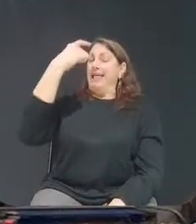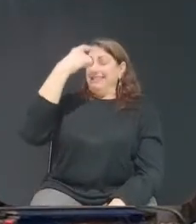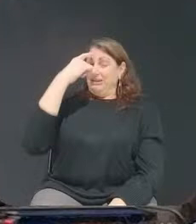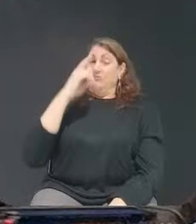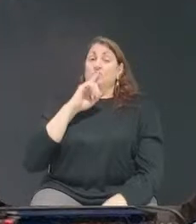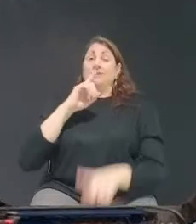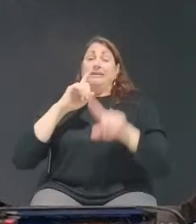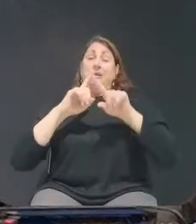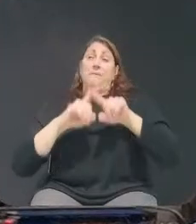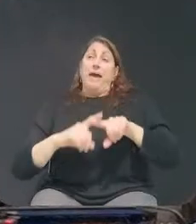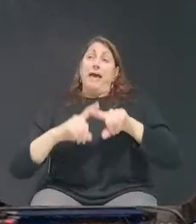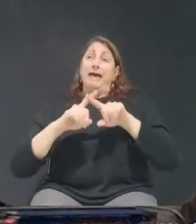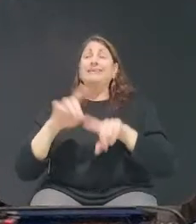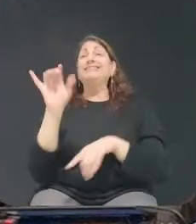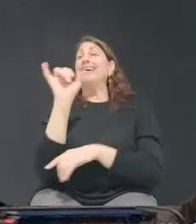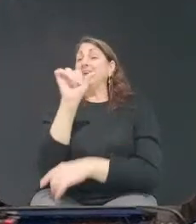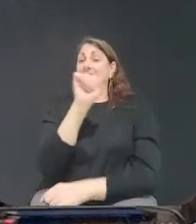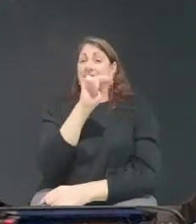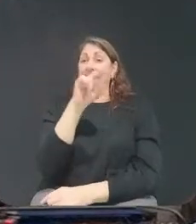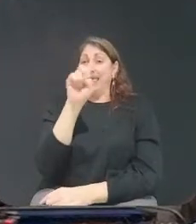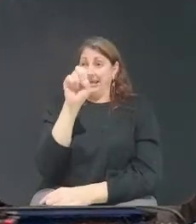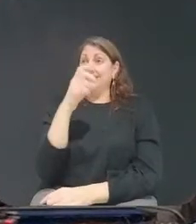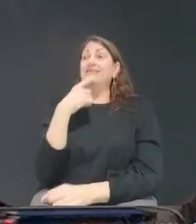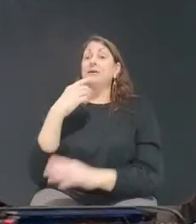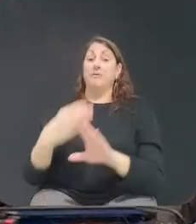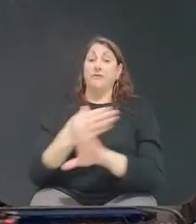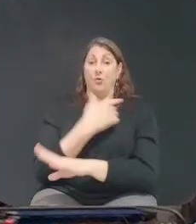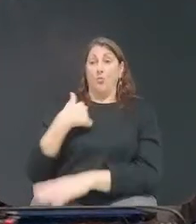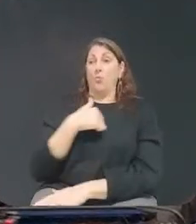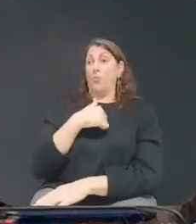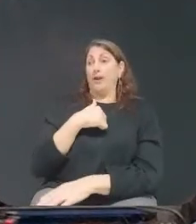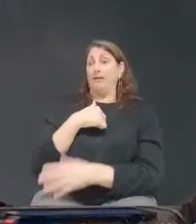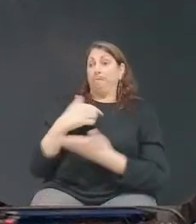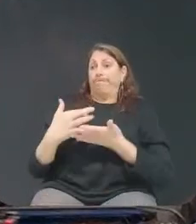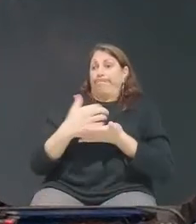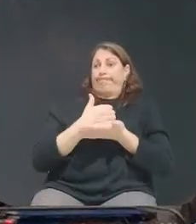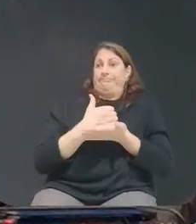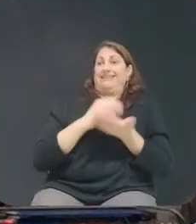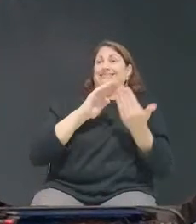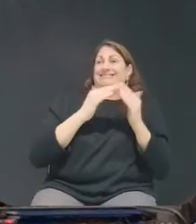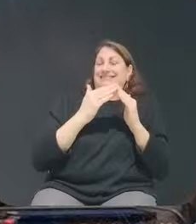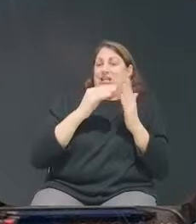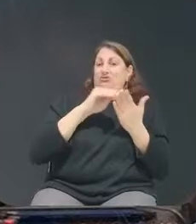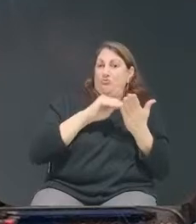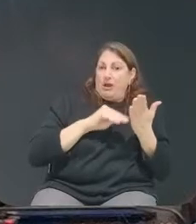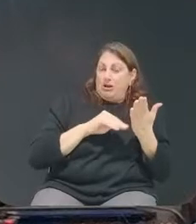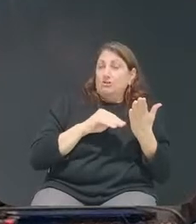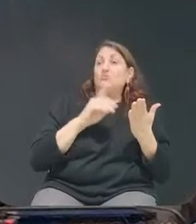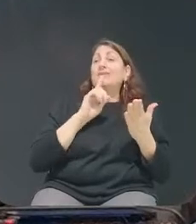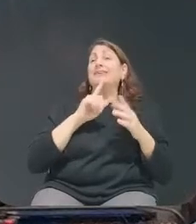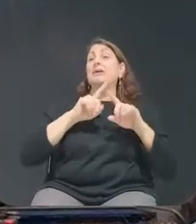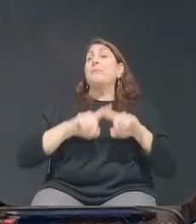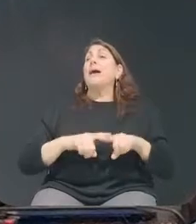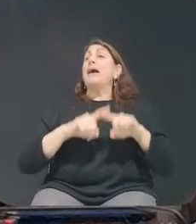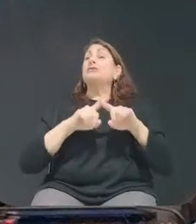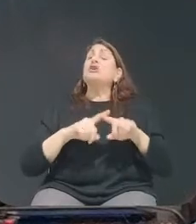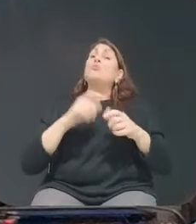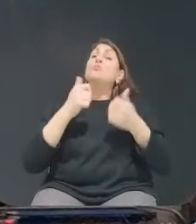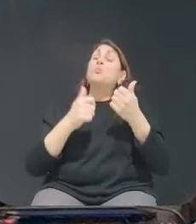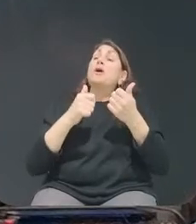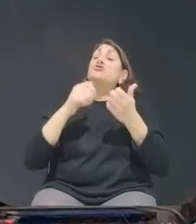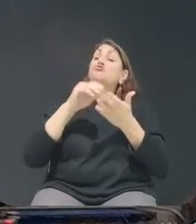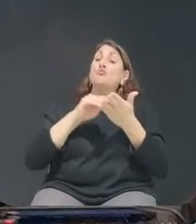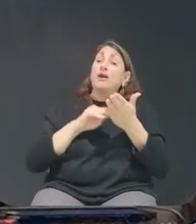earlier, we hold city records, so it sort of depends on what records come to the archives from city departments, from